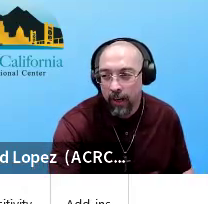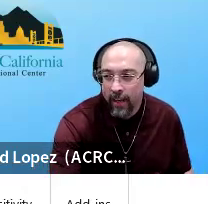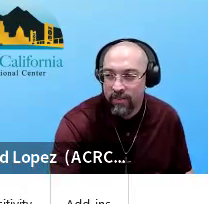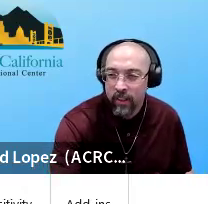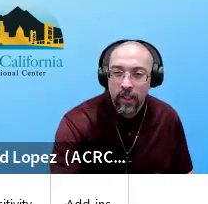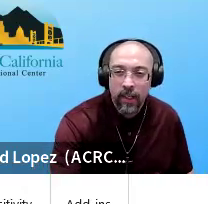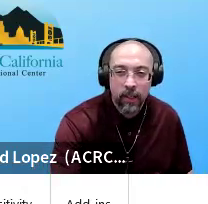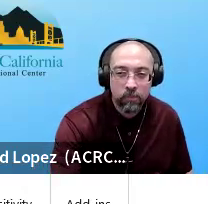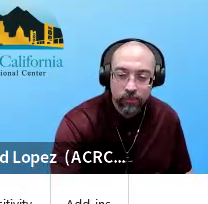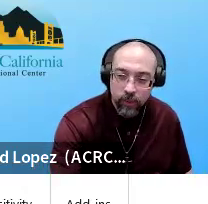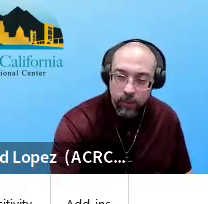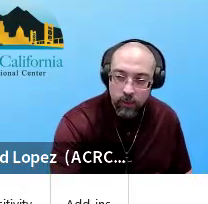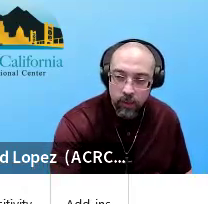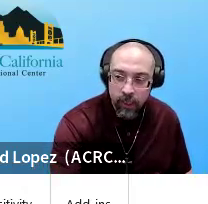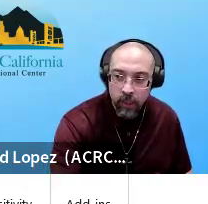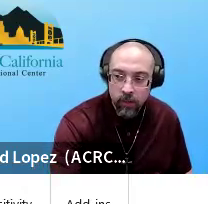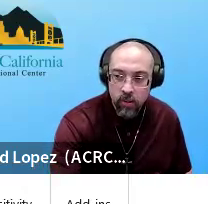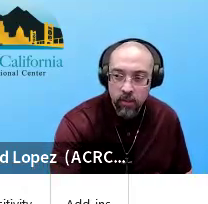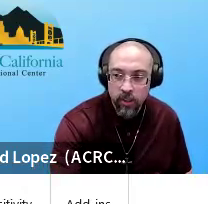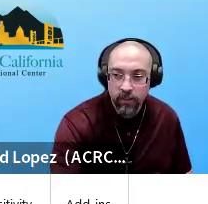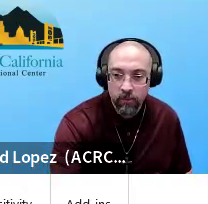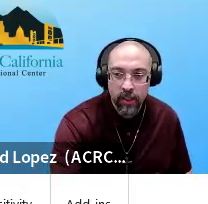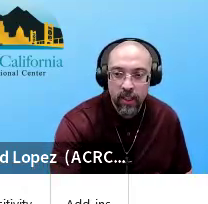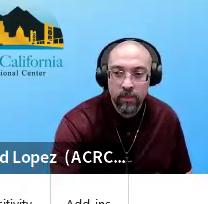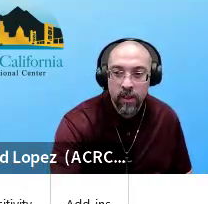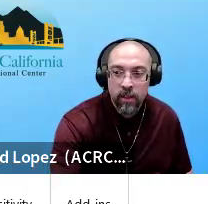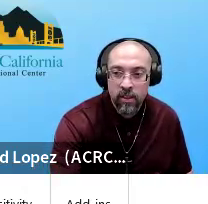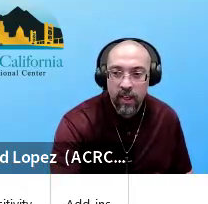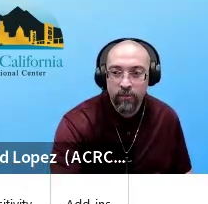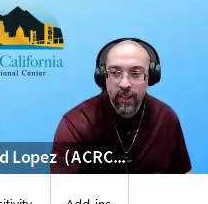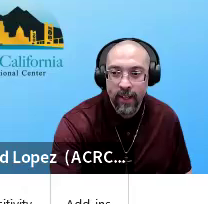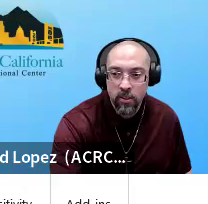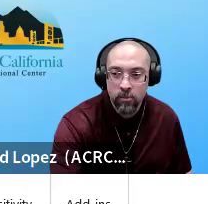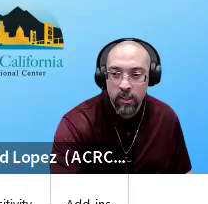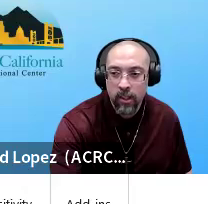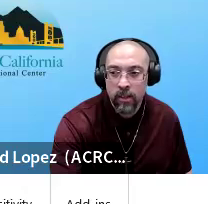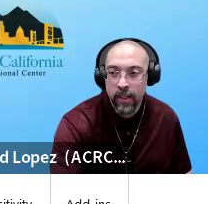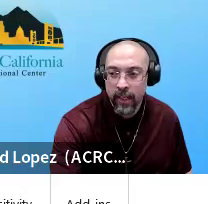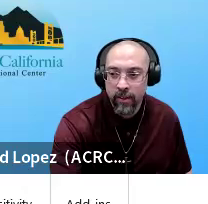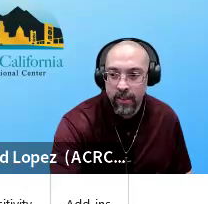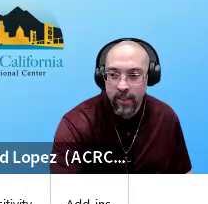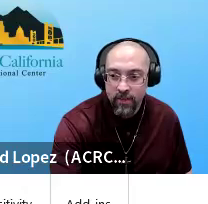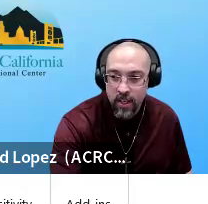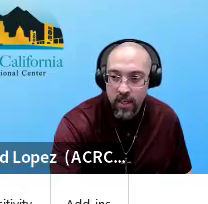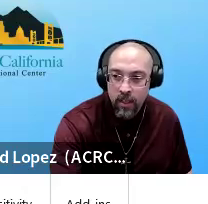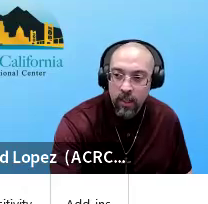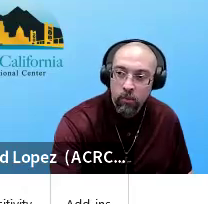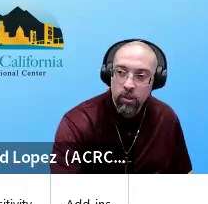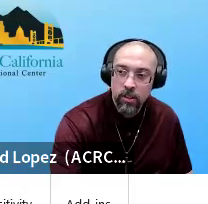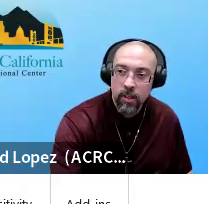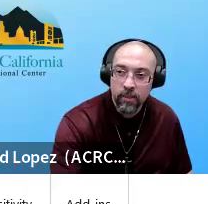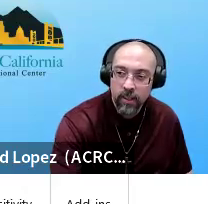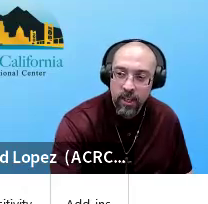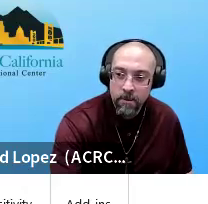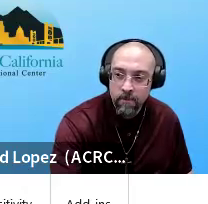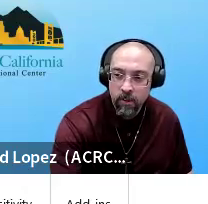whole world your life. So you definitely want to keep safe with that. So we're talking about internet safety. We're